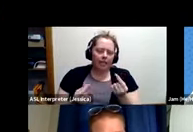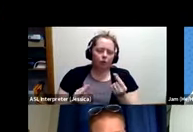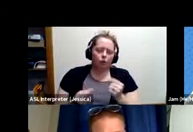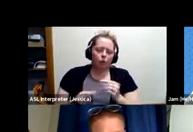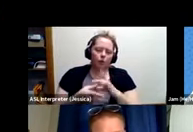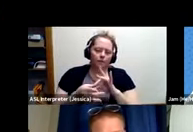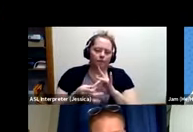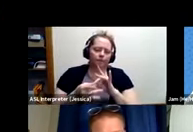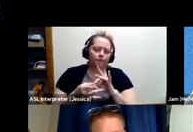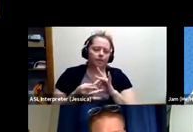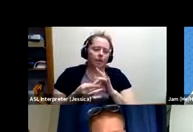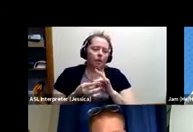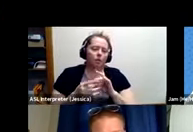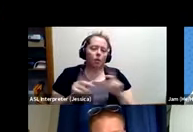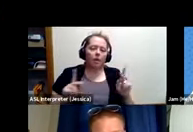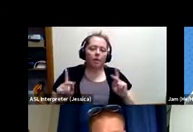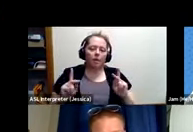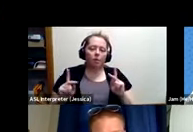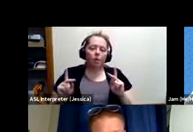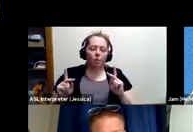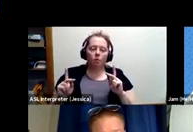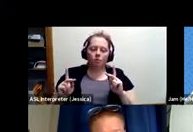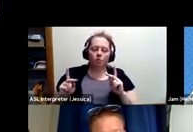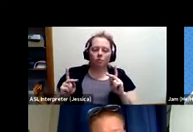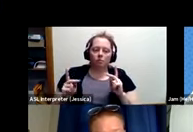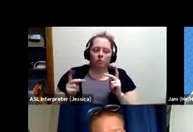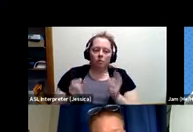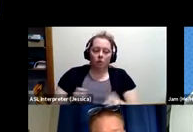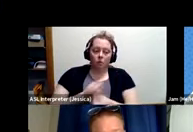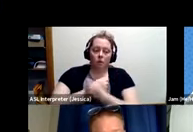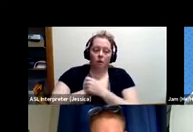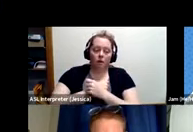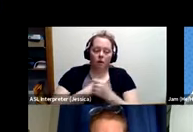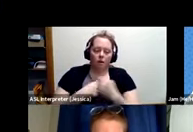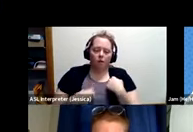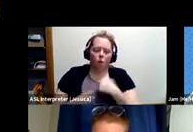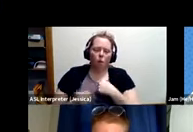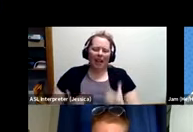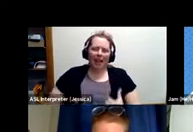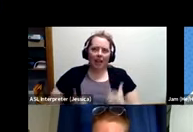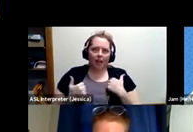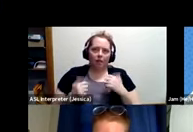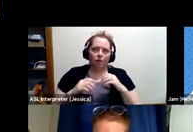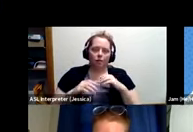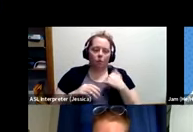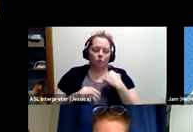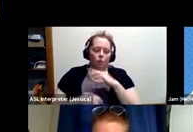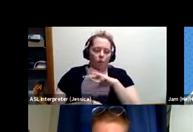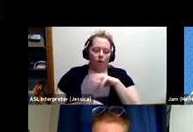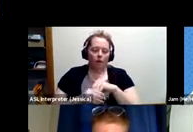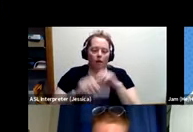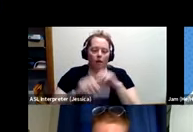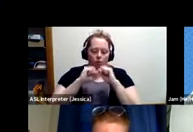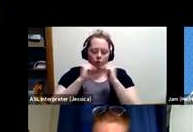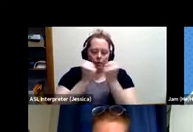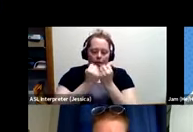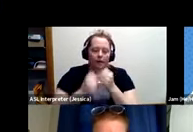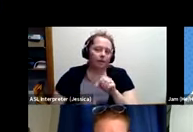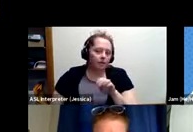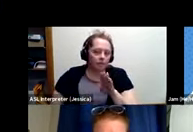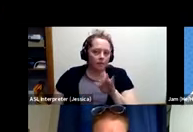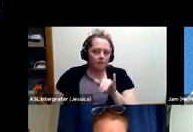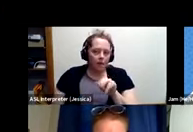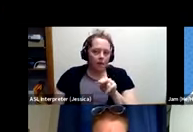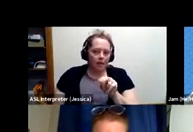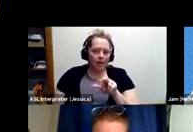love, that are unintentionally, because we live under this binary society. We're born into it. We internalize a